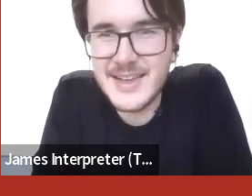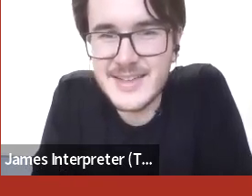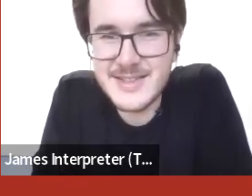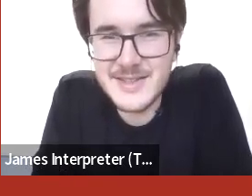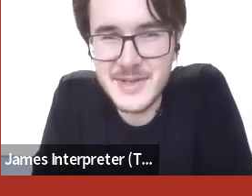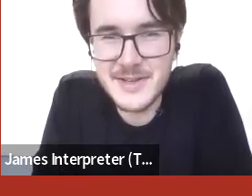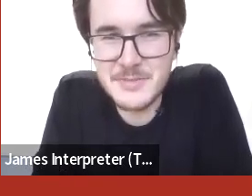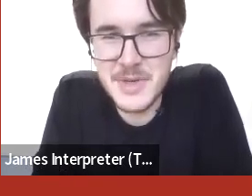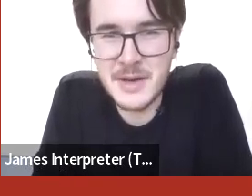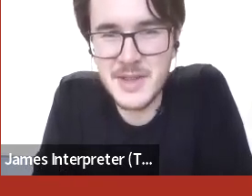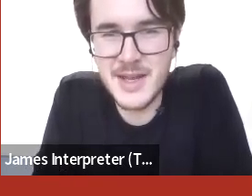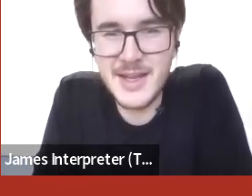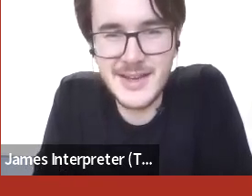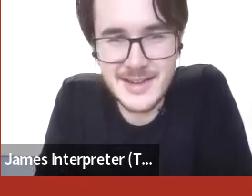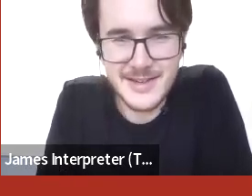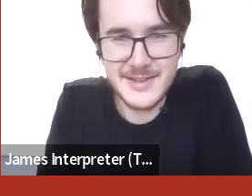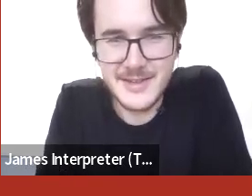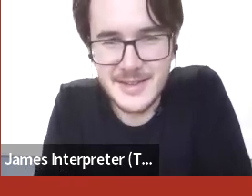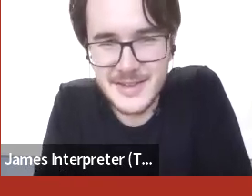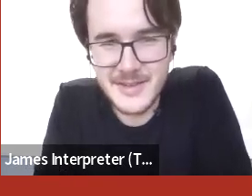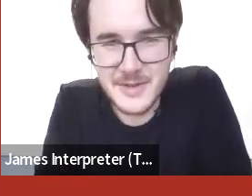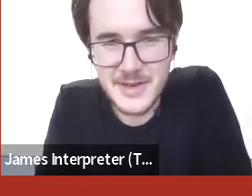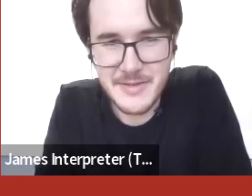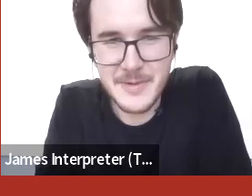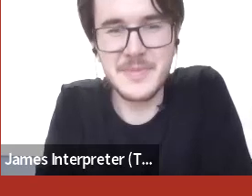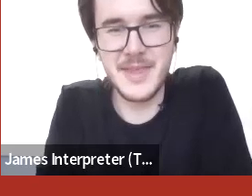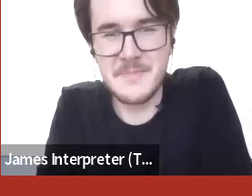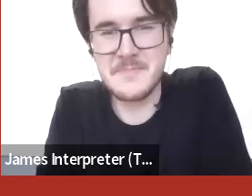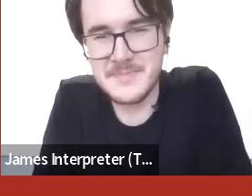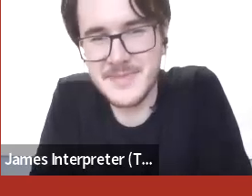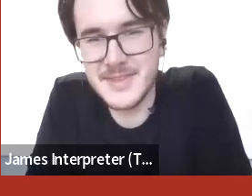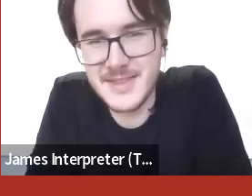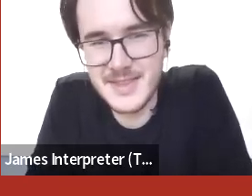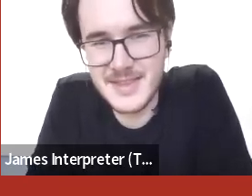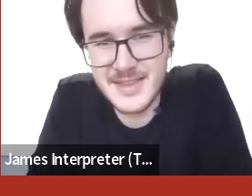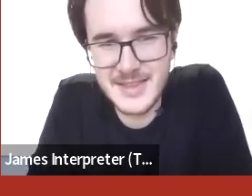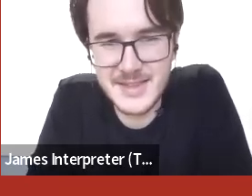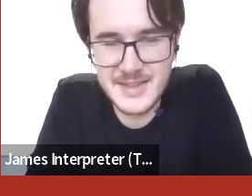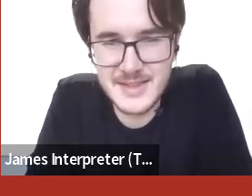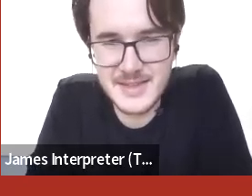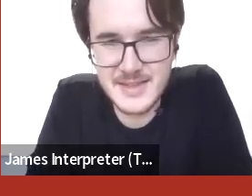E, is there something to begin with an E? Are you wanting to have a go? Yep.